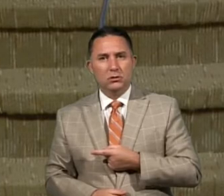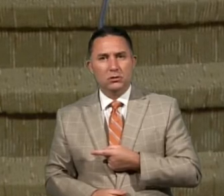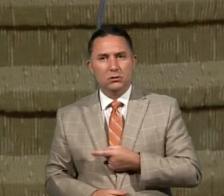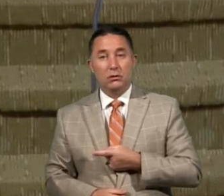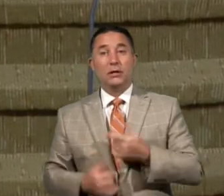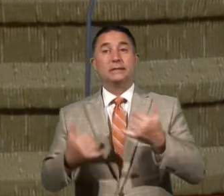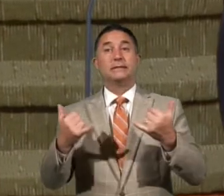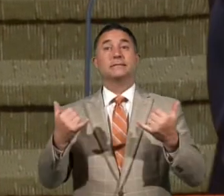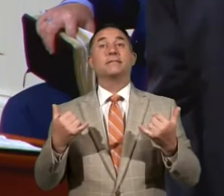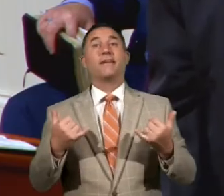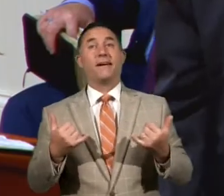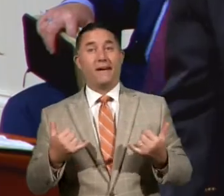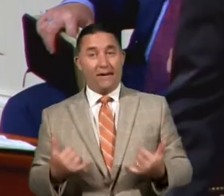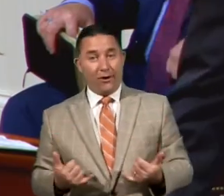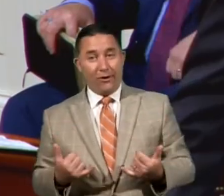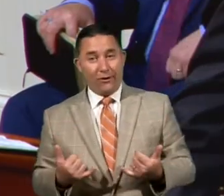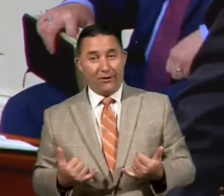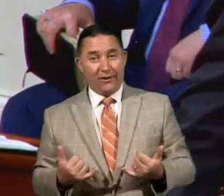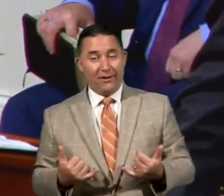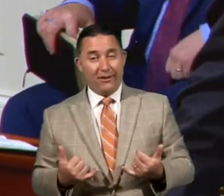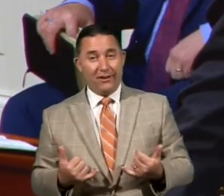And now,